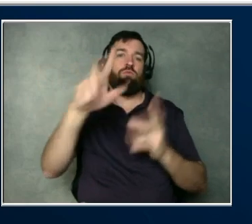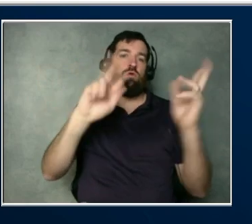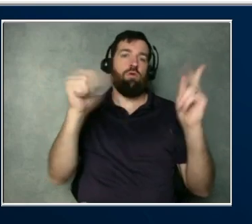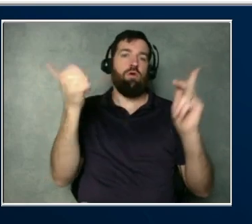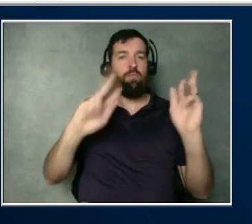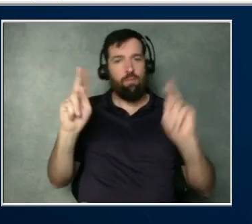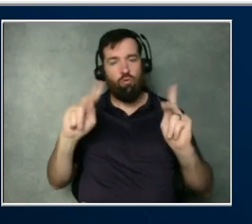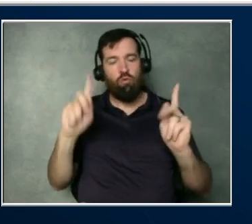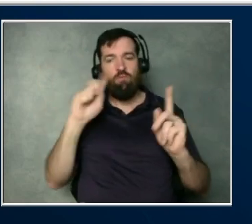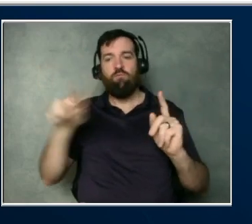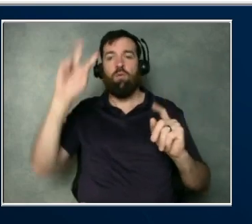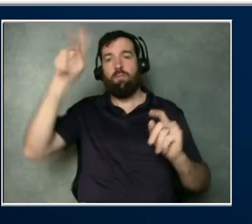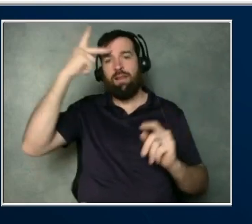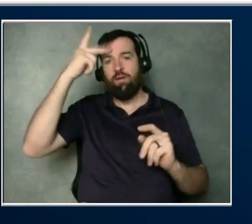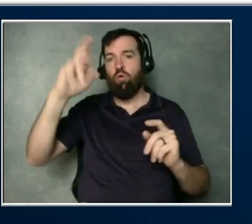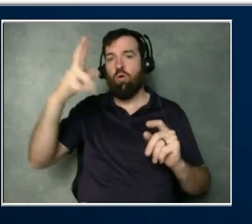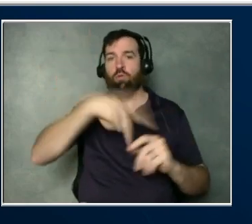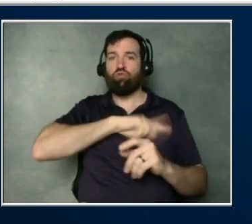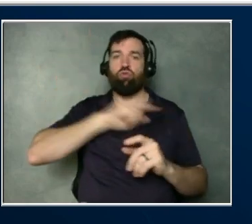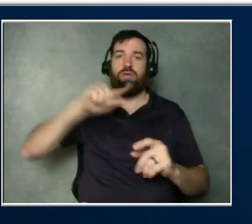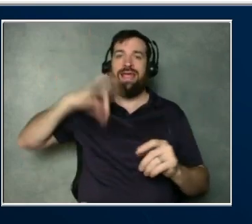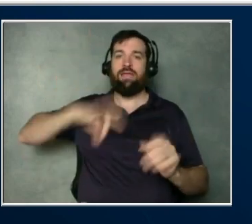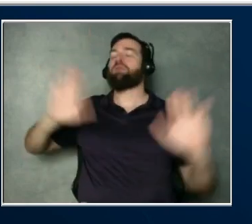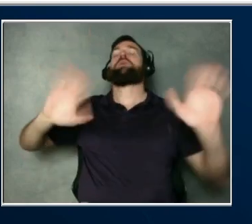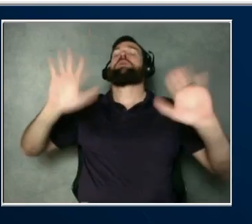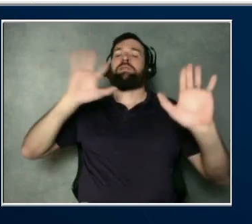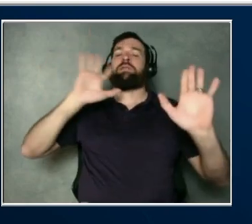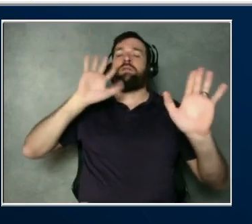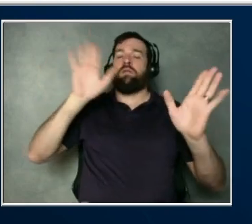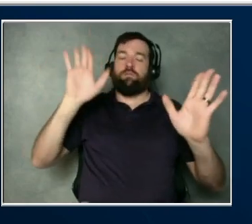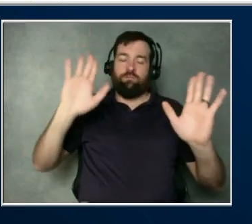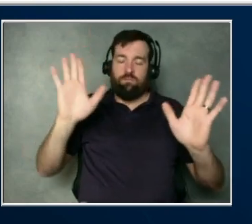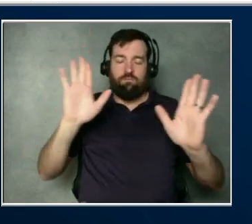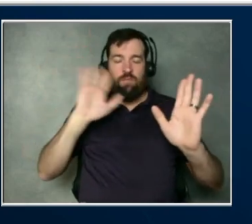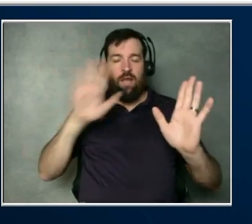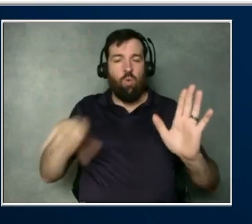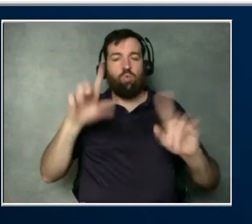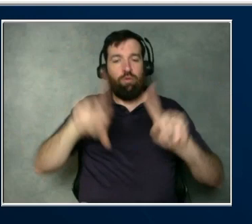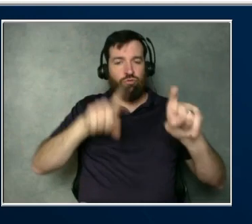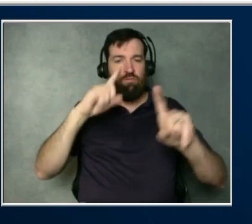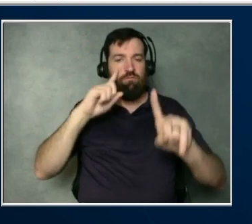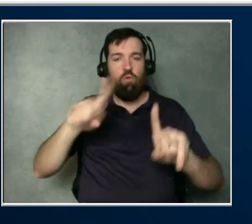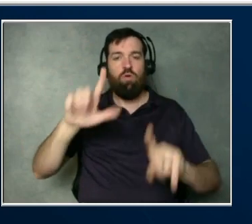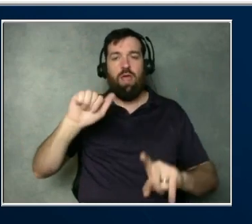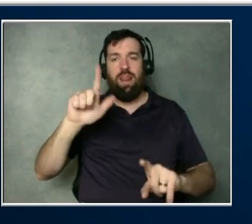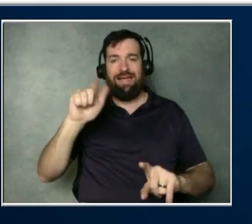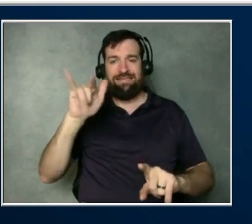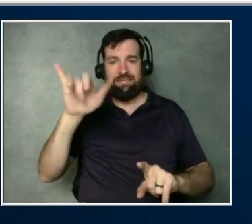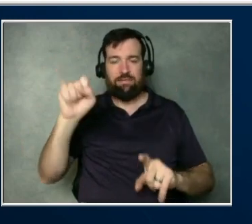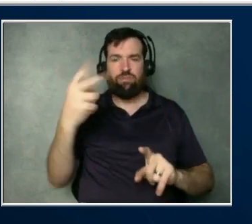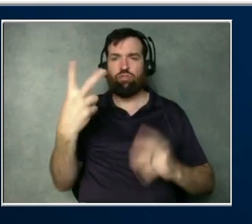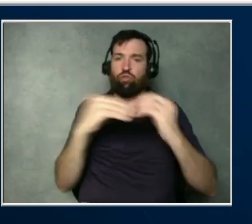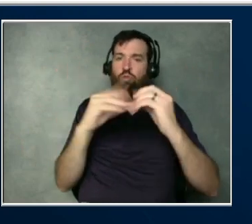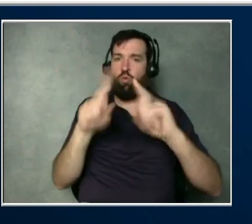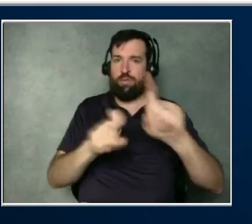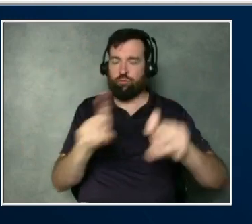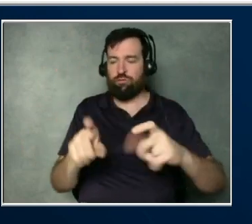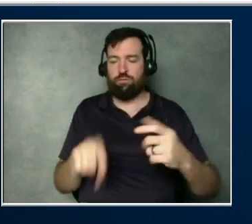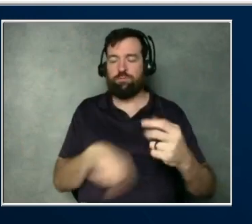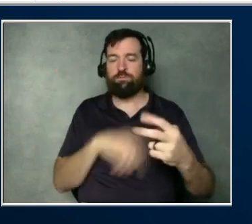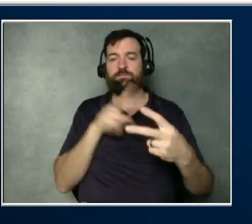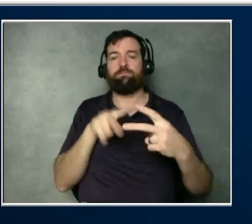political gain. Okay, now we can't, well, I know we have questions for Alexis, but I got to ask you two more questions before. So,